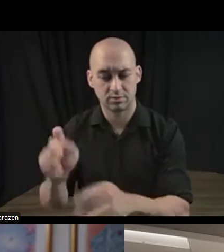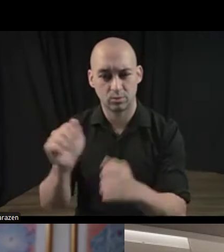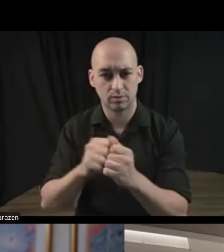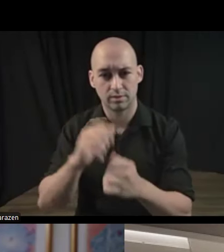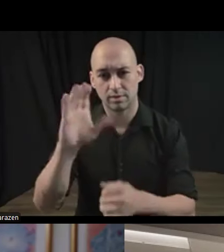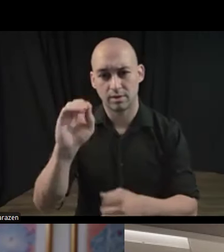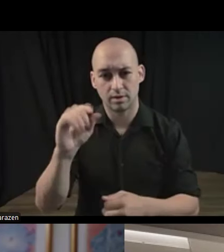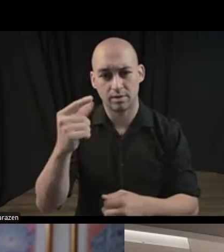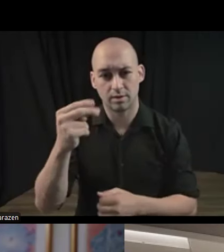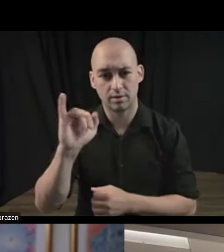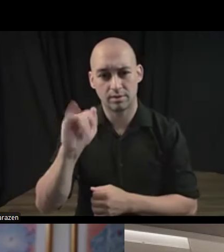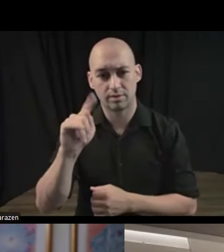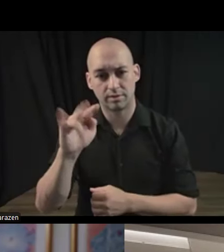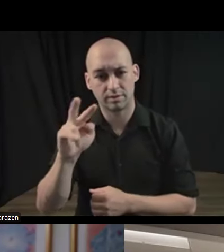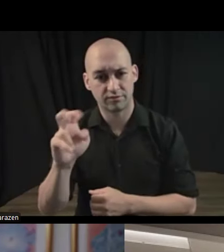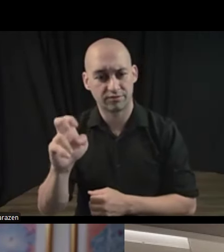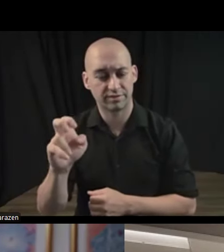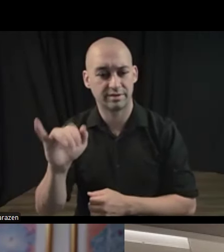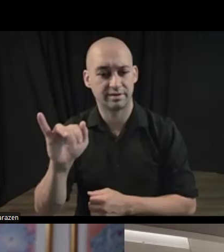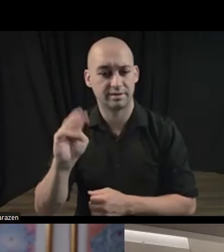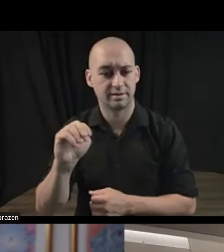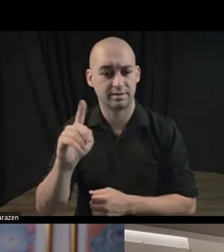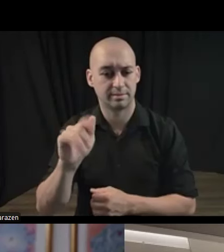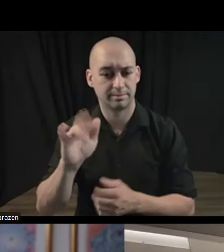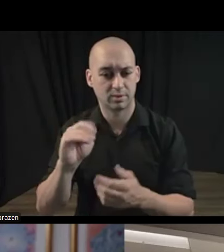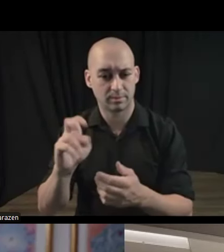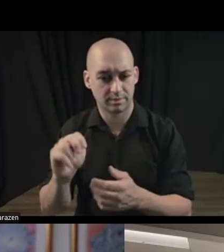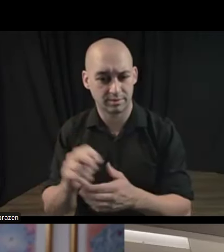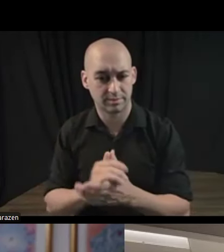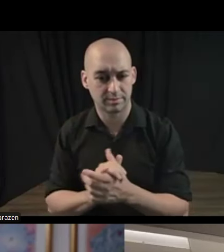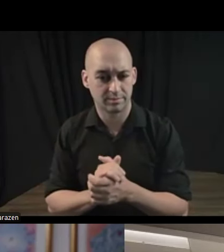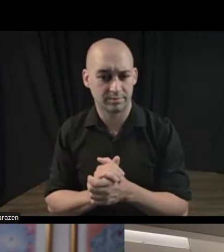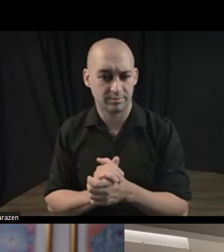who are IDD. So thank you, really helpful.